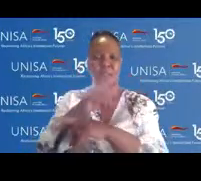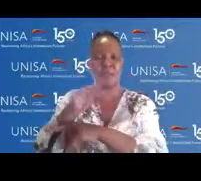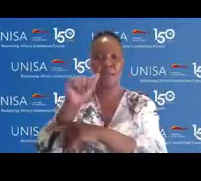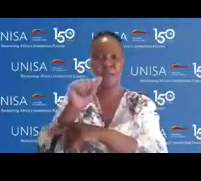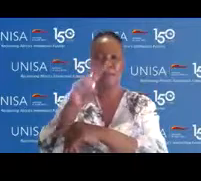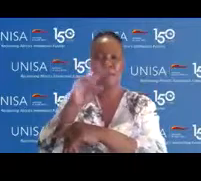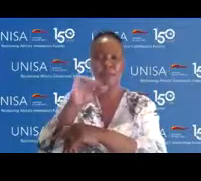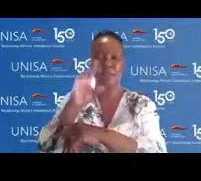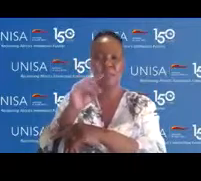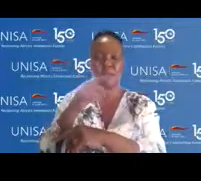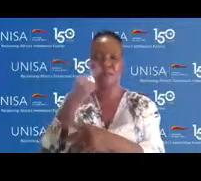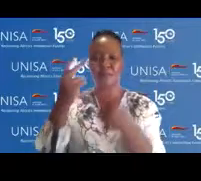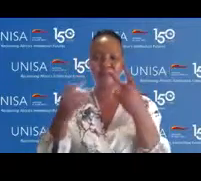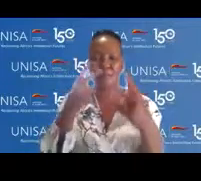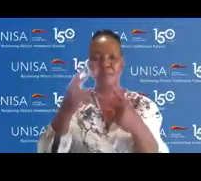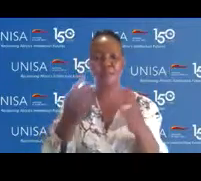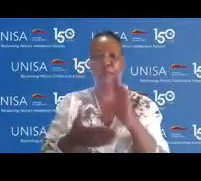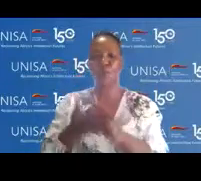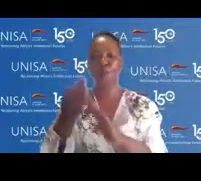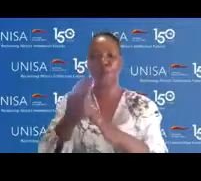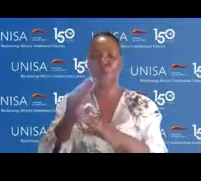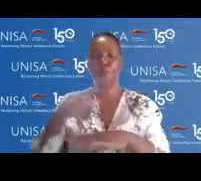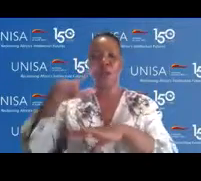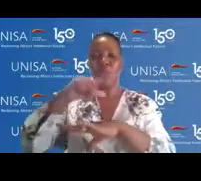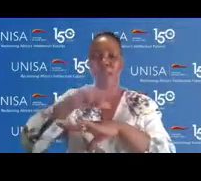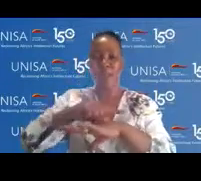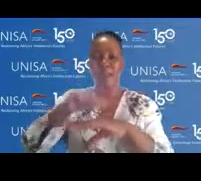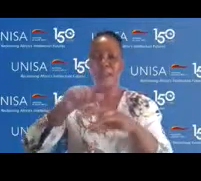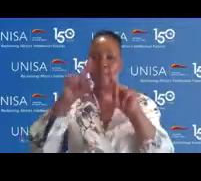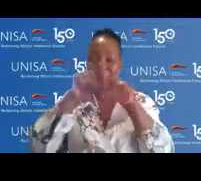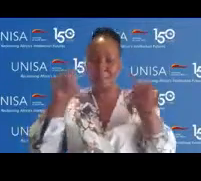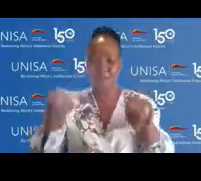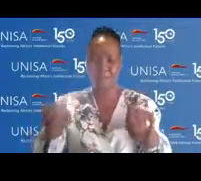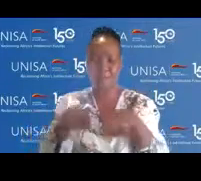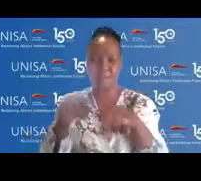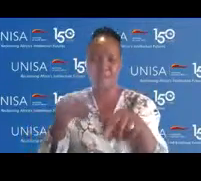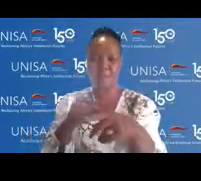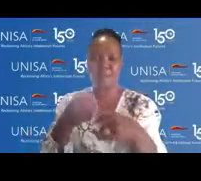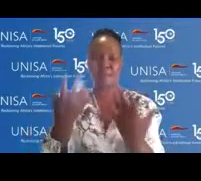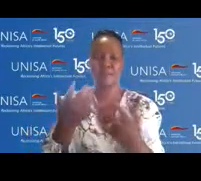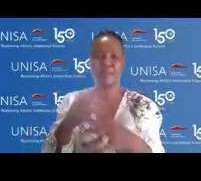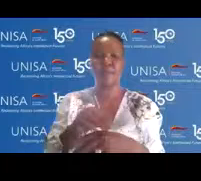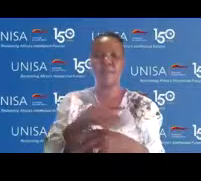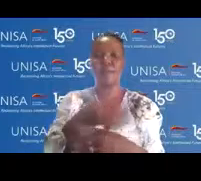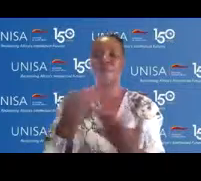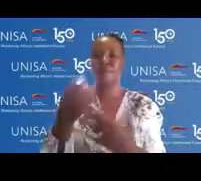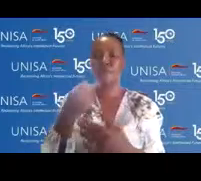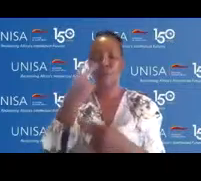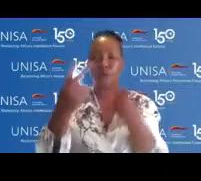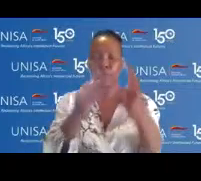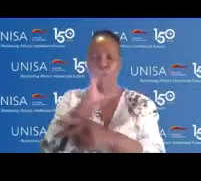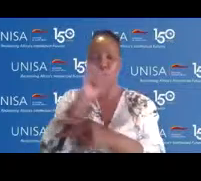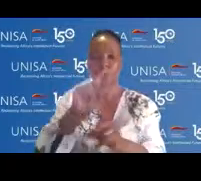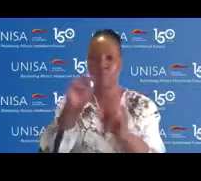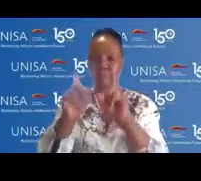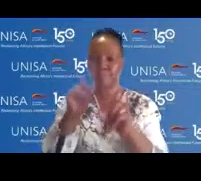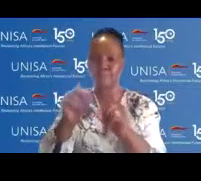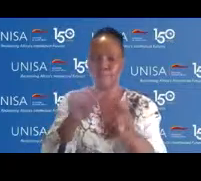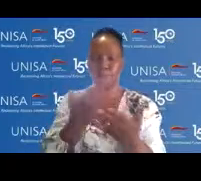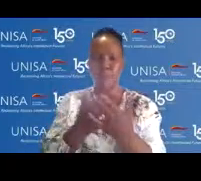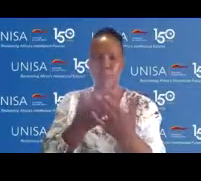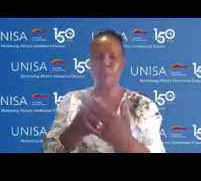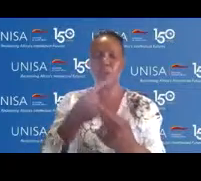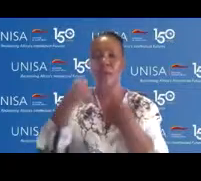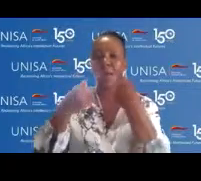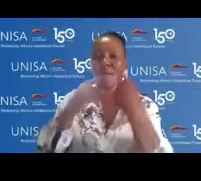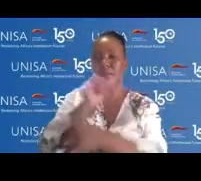go to landscape and see how it behaves. Because ideally you want to be able to see your question and be able to answer the questions. Because remember,